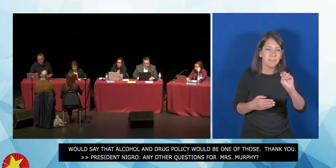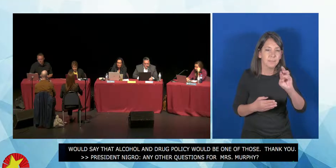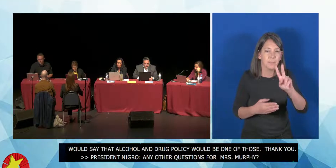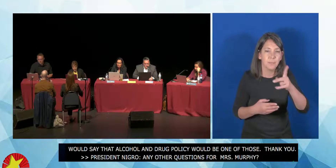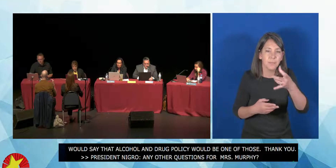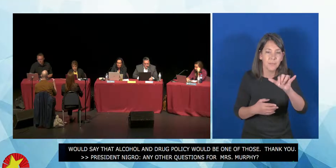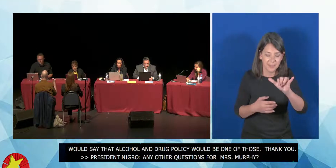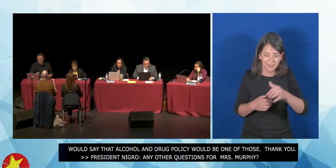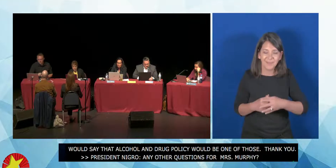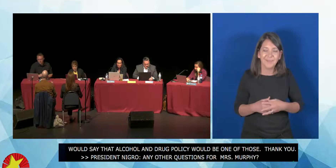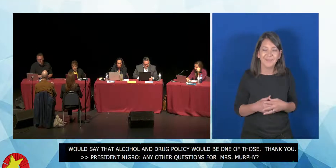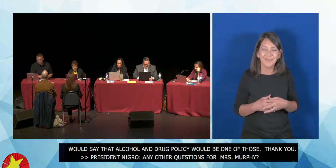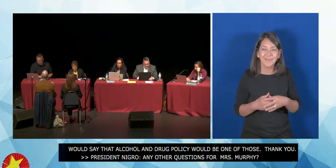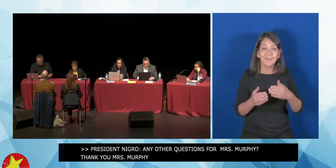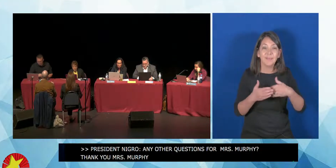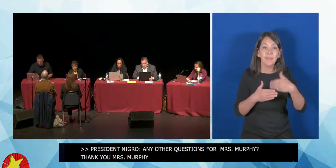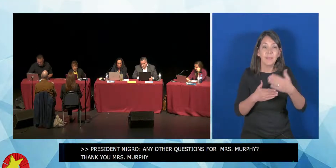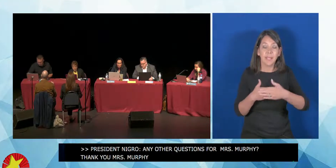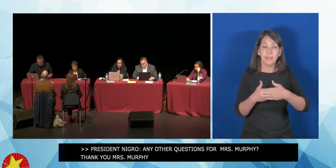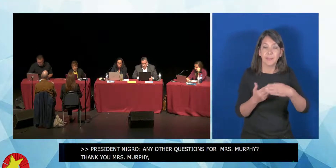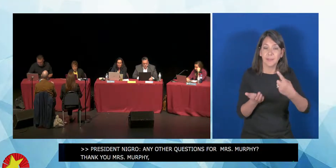Next up is